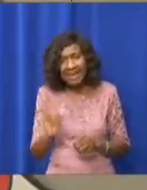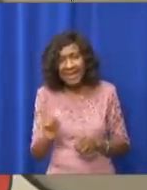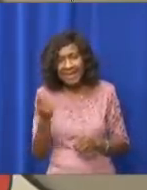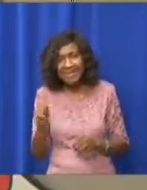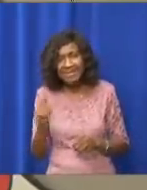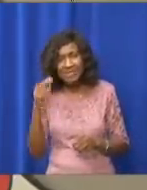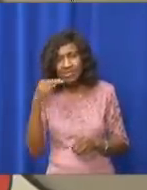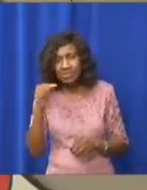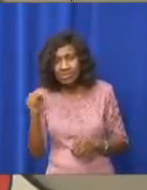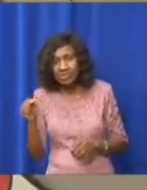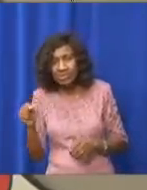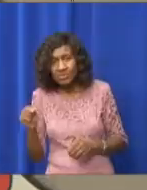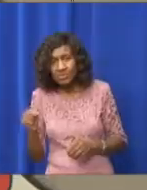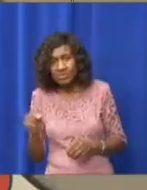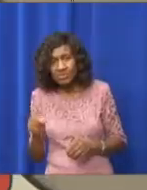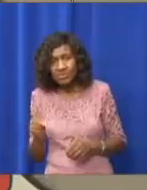the